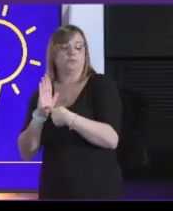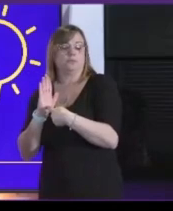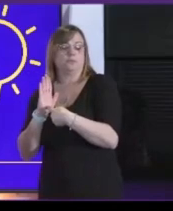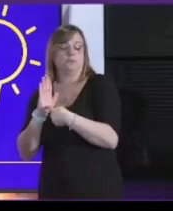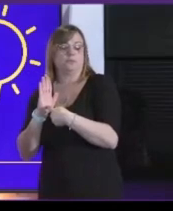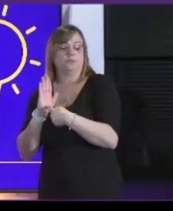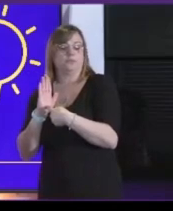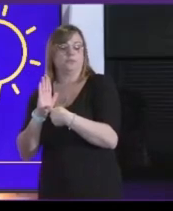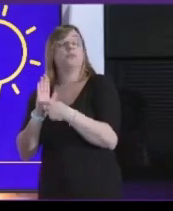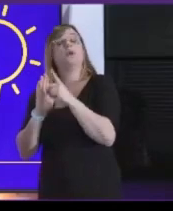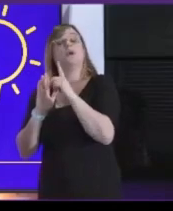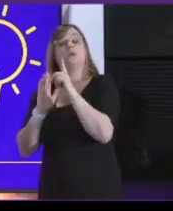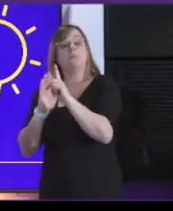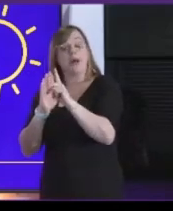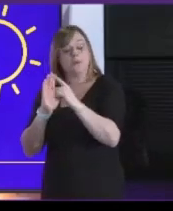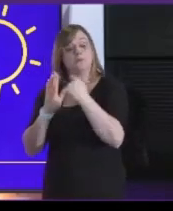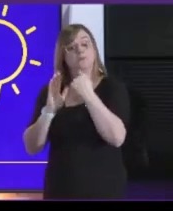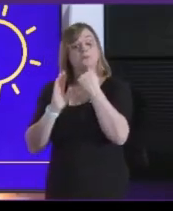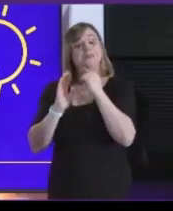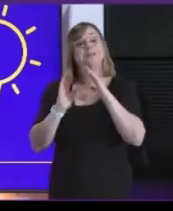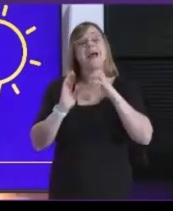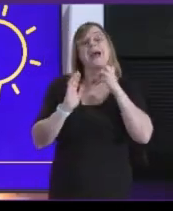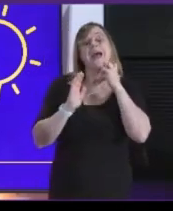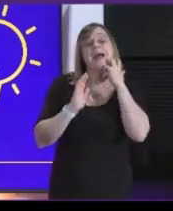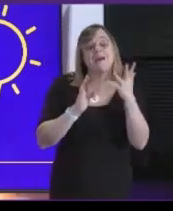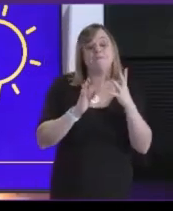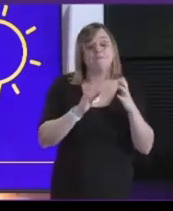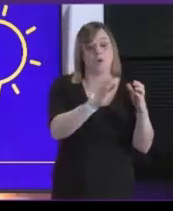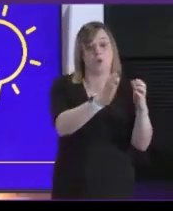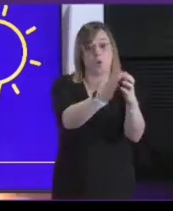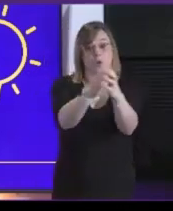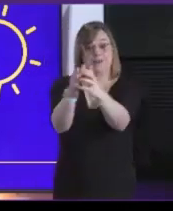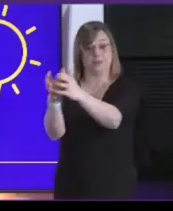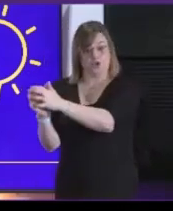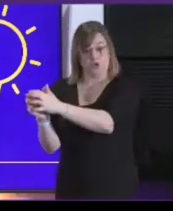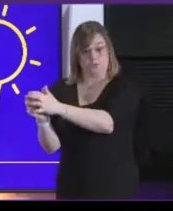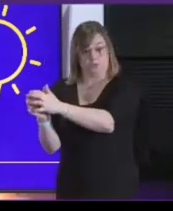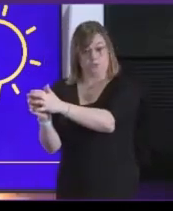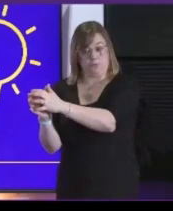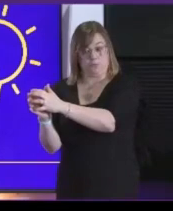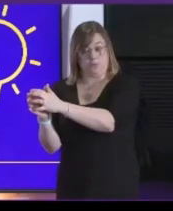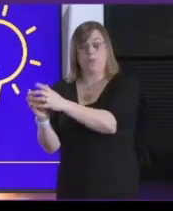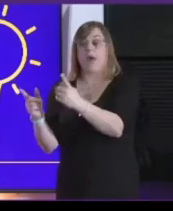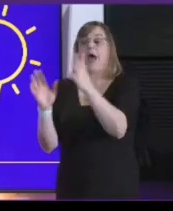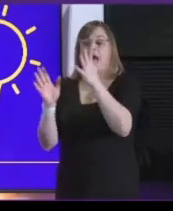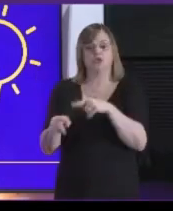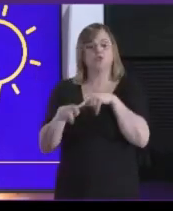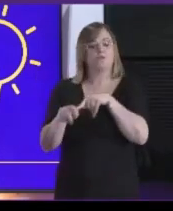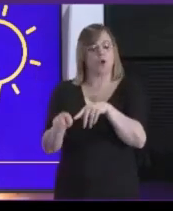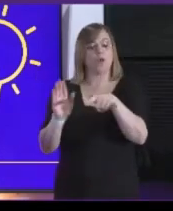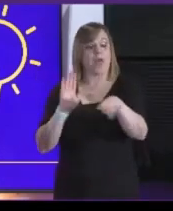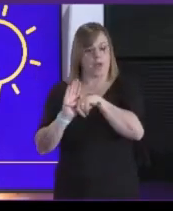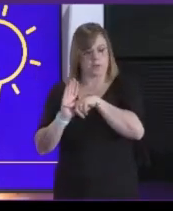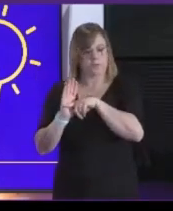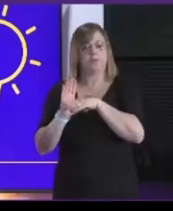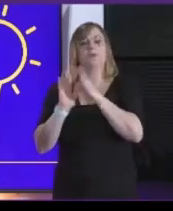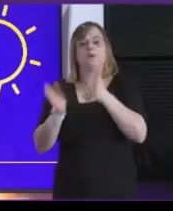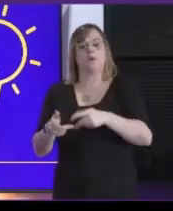say is that every organization that is encompassed by the Act must